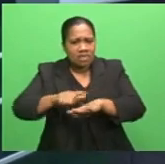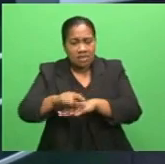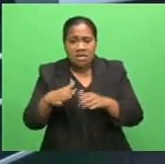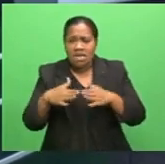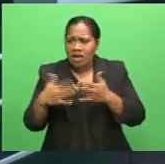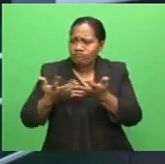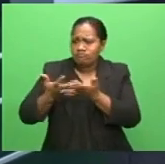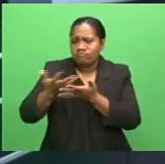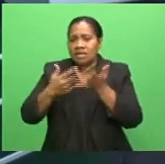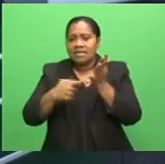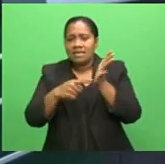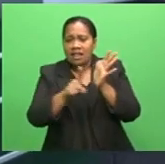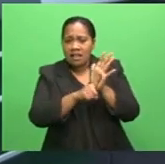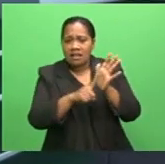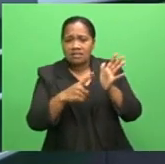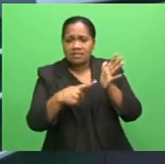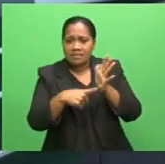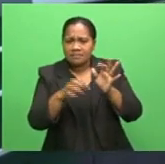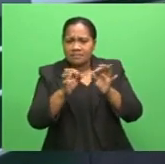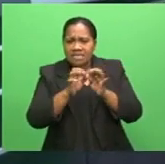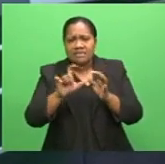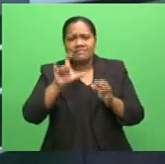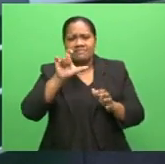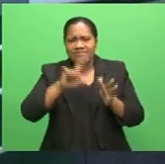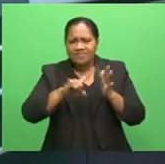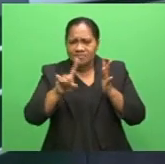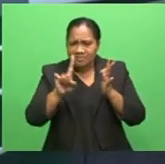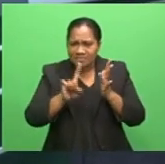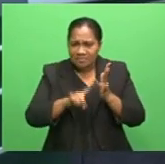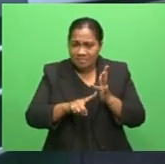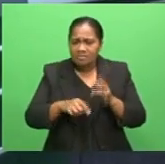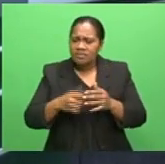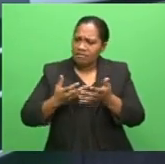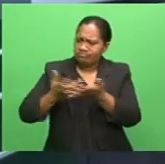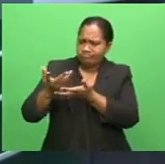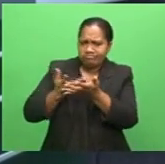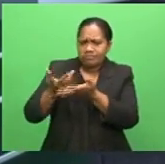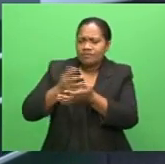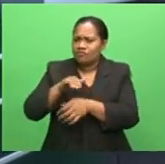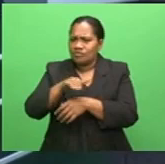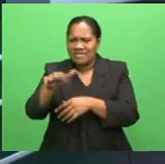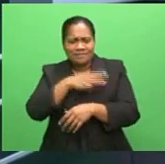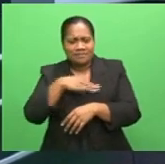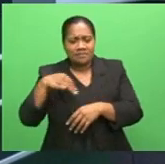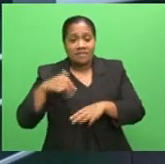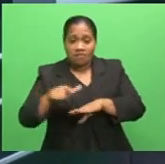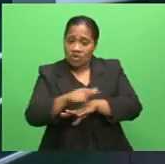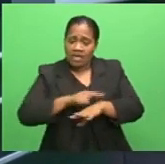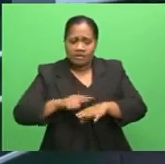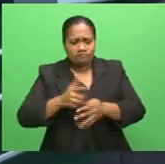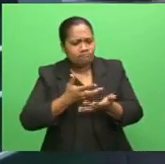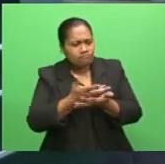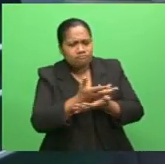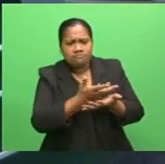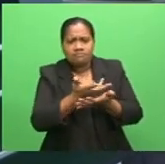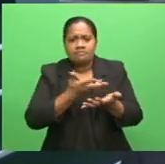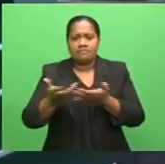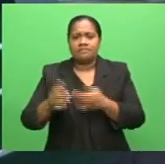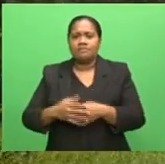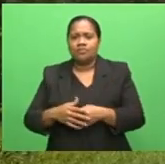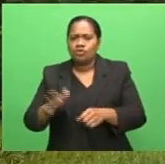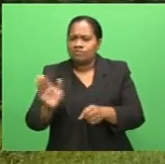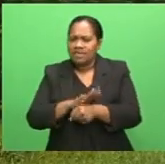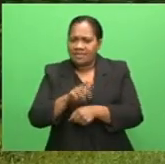TLTB and the CEO and his officials, and of course with the Minister for Lands to make all those lands